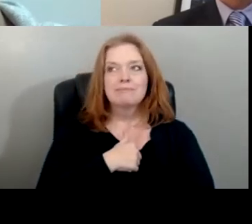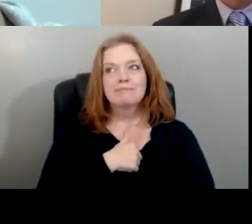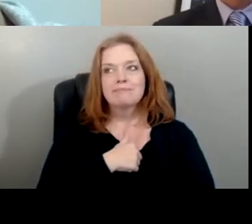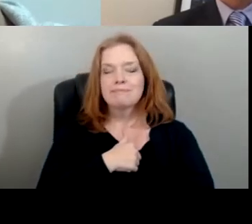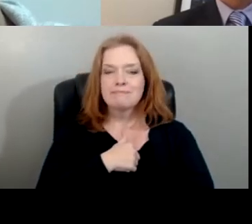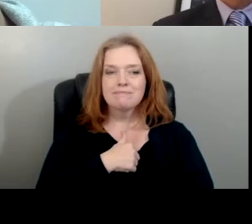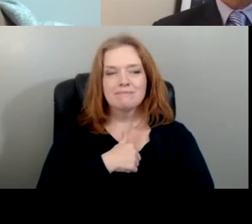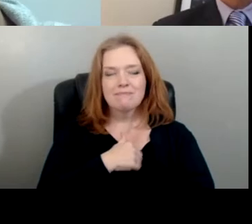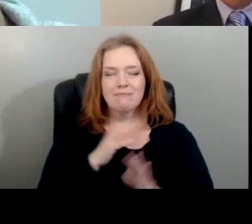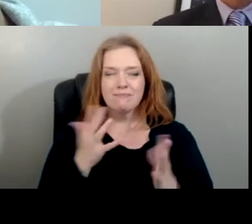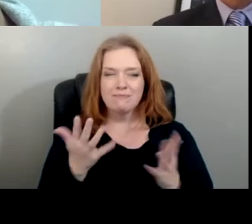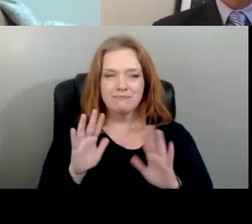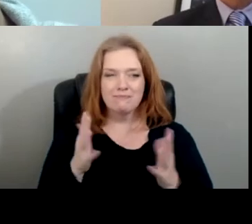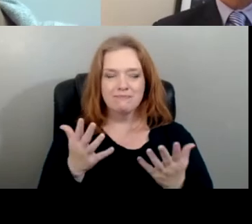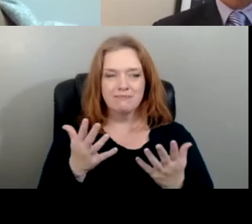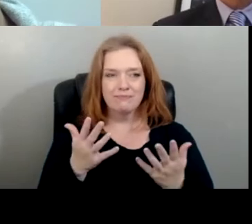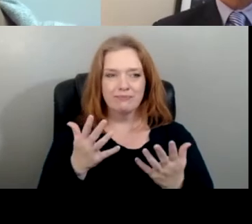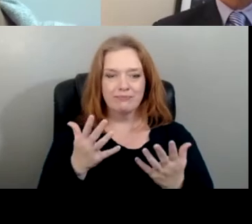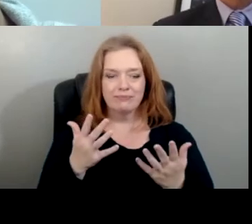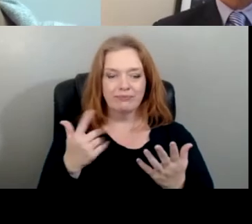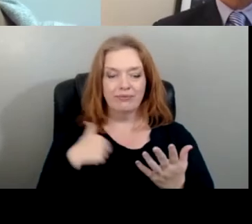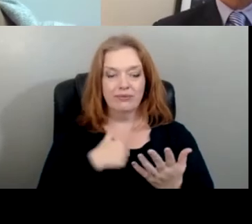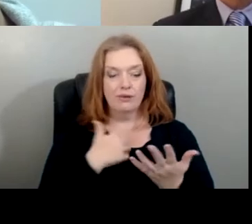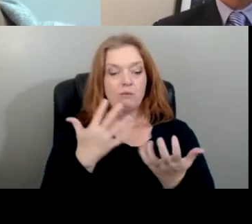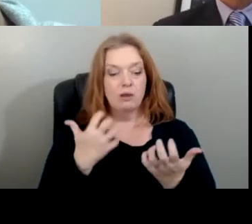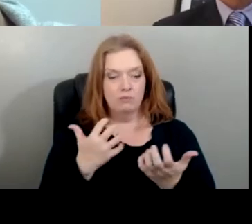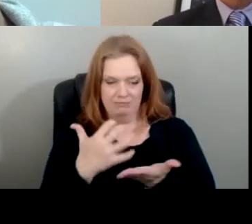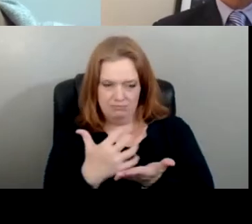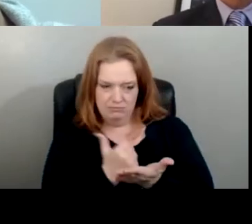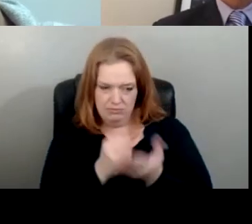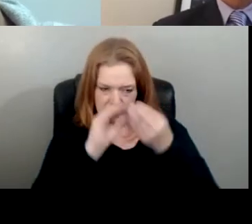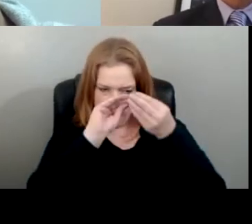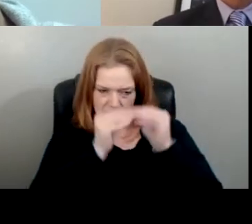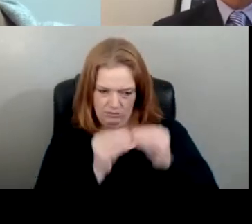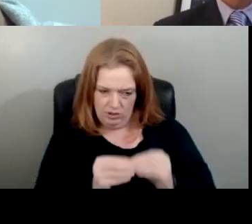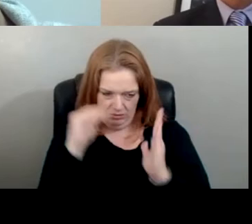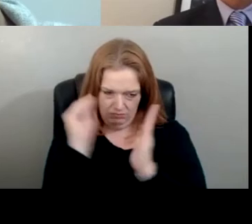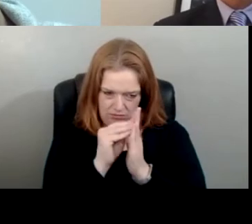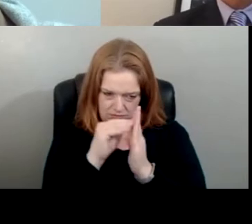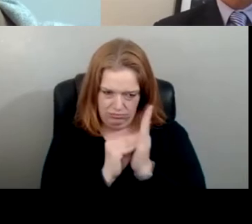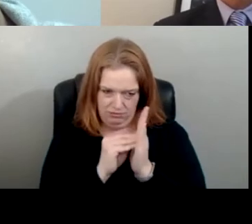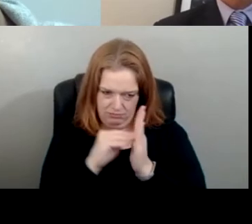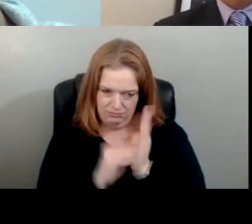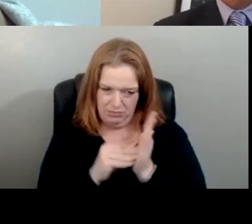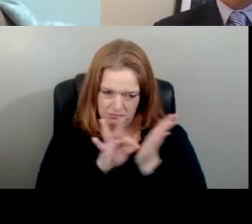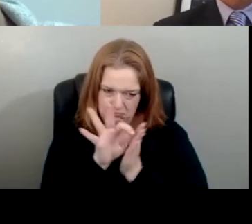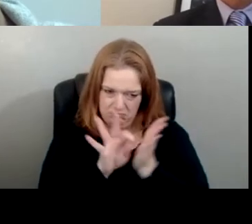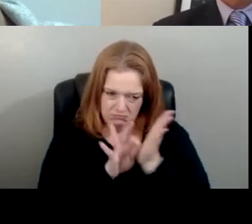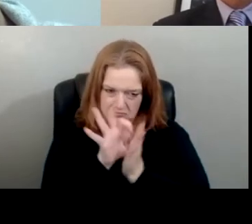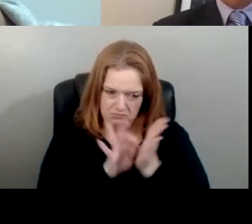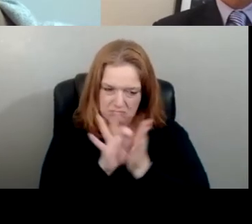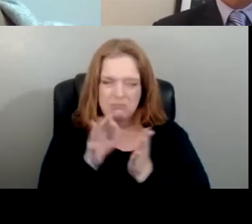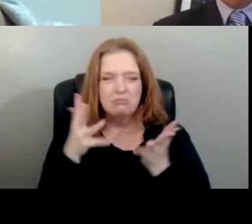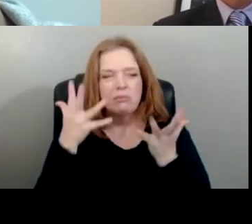you know, as much as folks want data on missing persons and on murdered individuals, or, you know, the crime